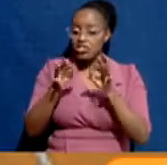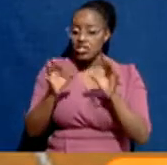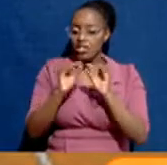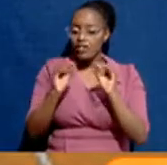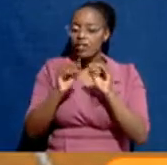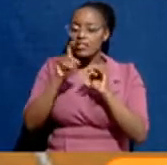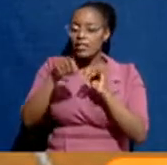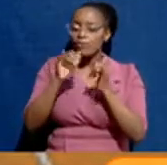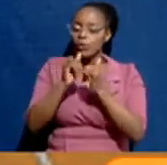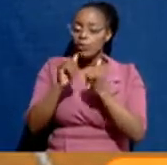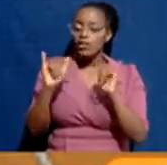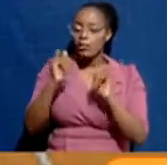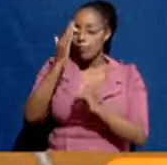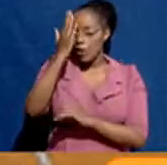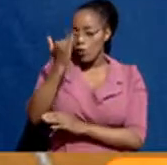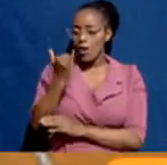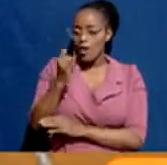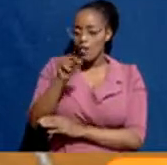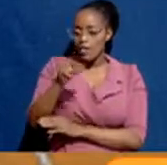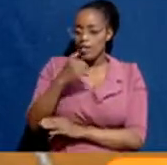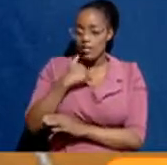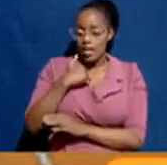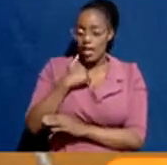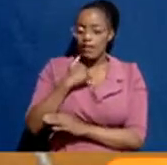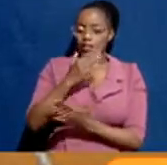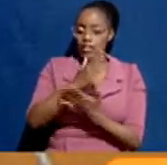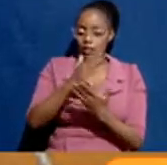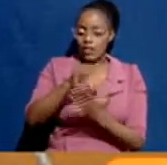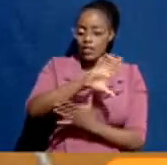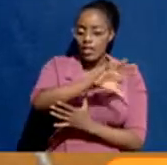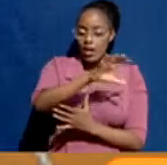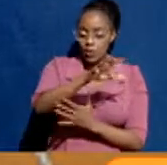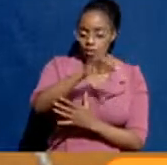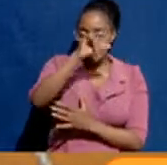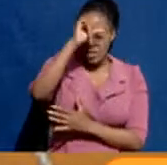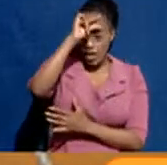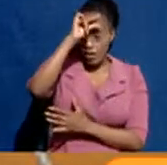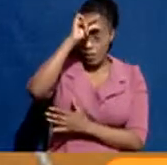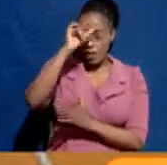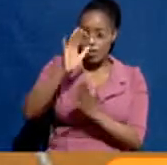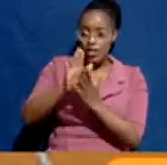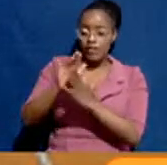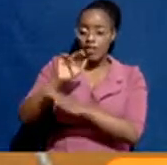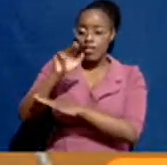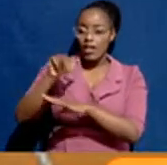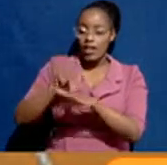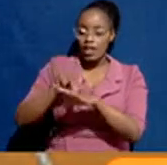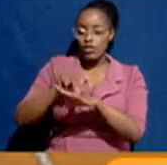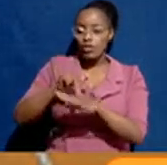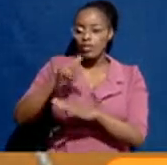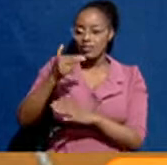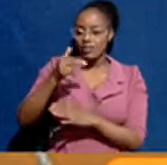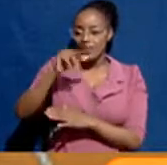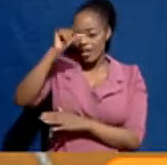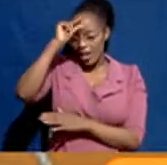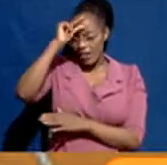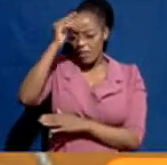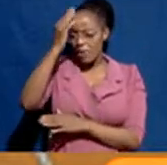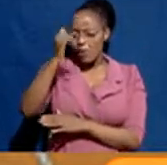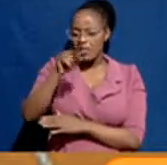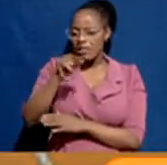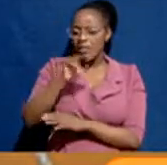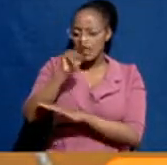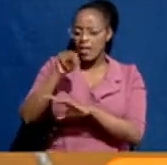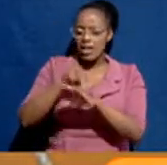be independent because it is serving both the county governments and the national government. Yeah. But because it's called